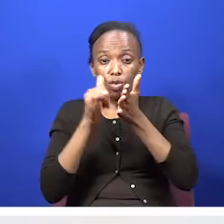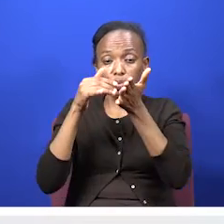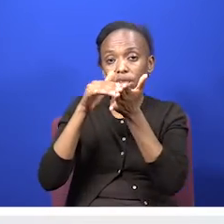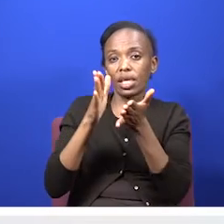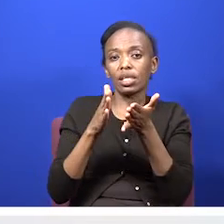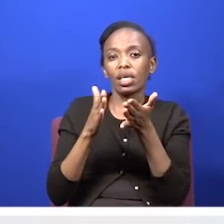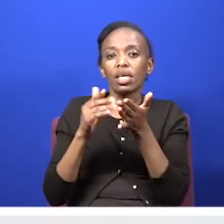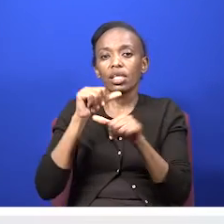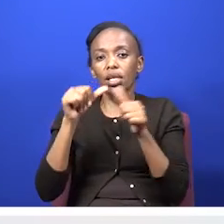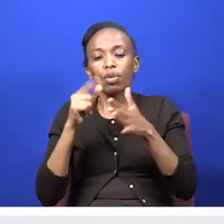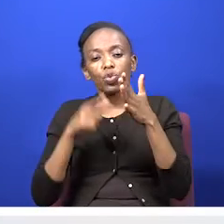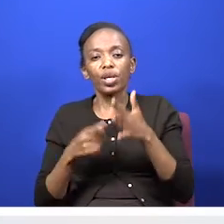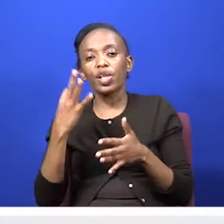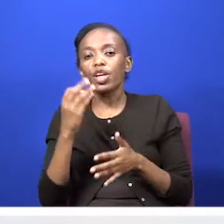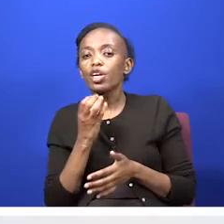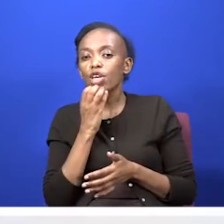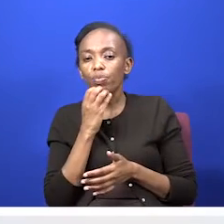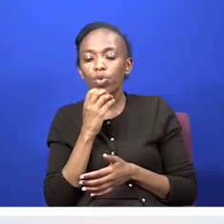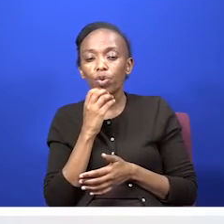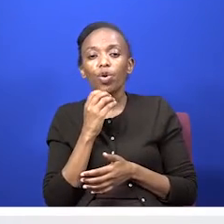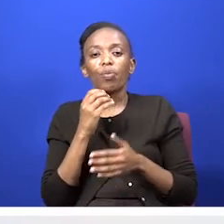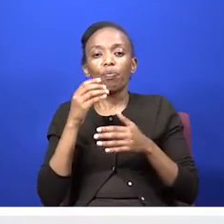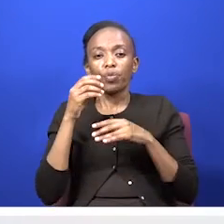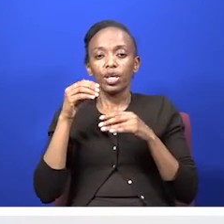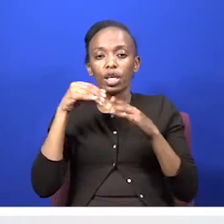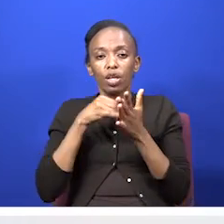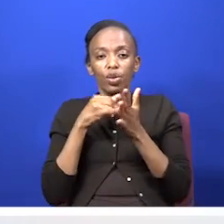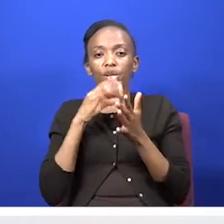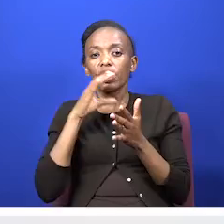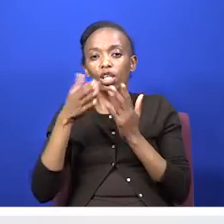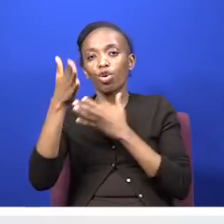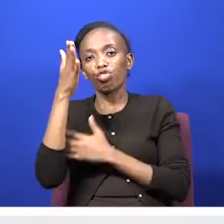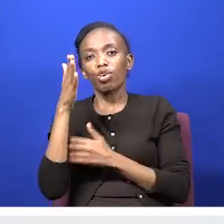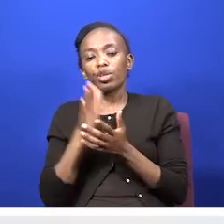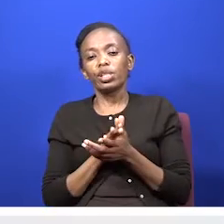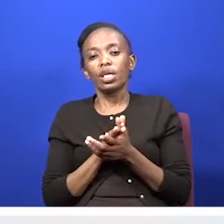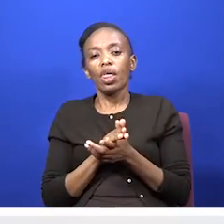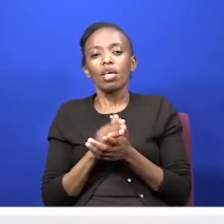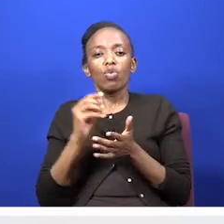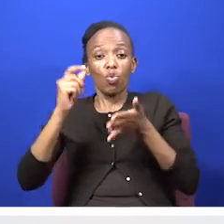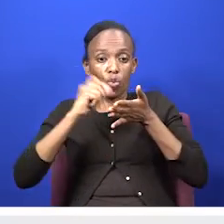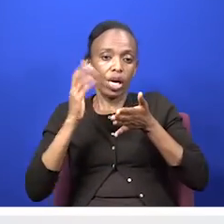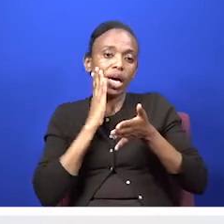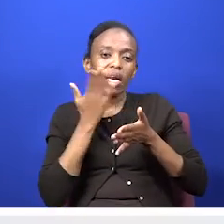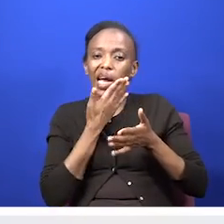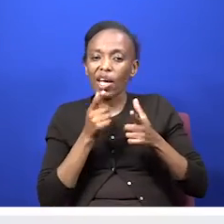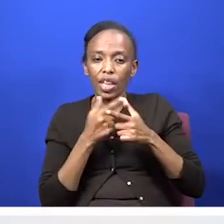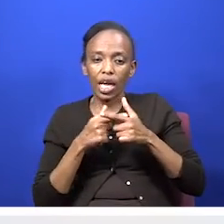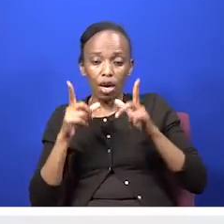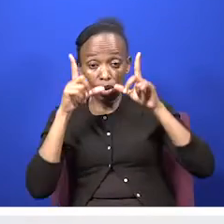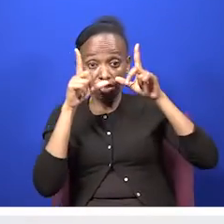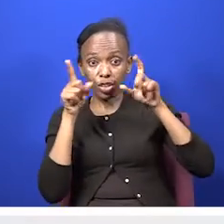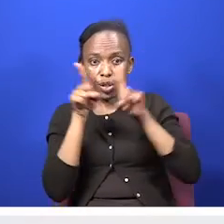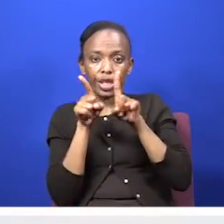is going to be sent to you. It is about the three Hebrew boys plus the Son of God. You color it and take